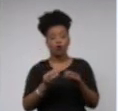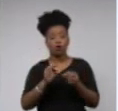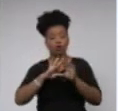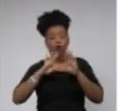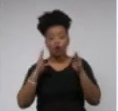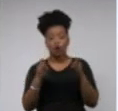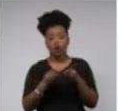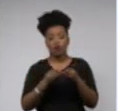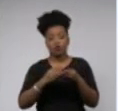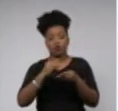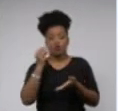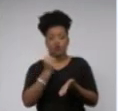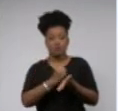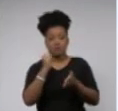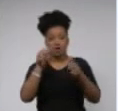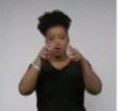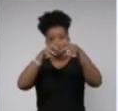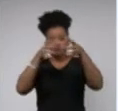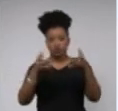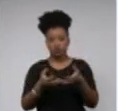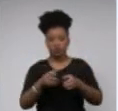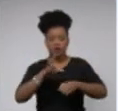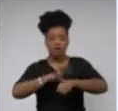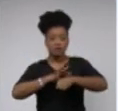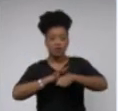108,636 new infections and